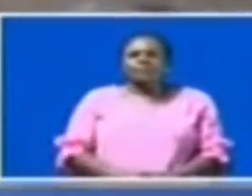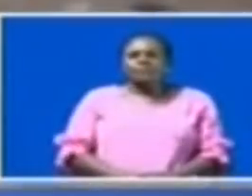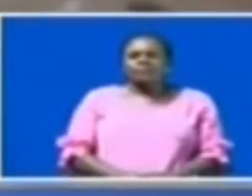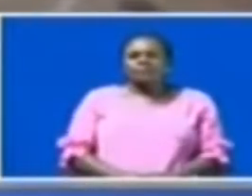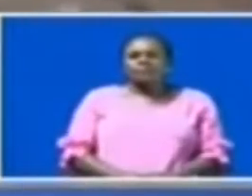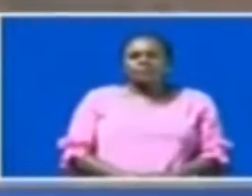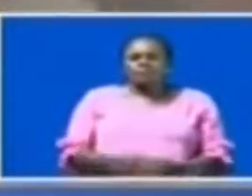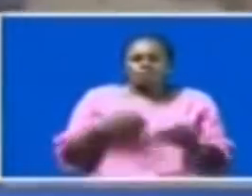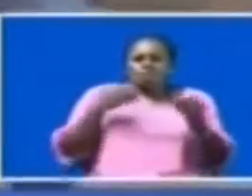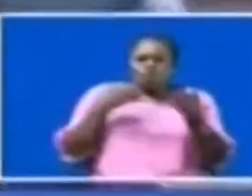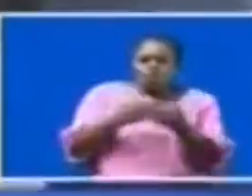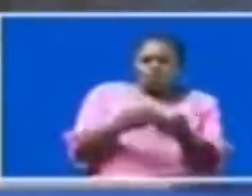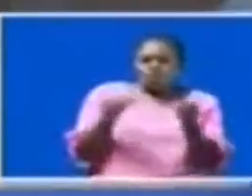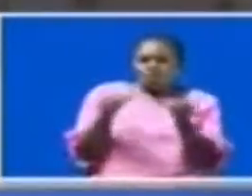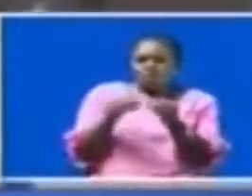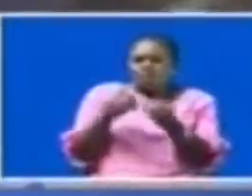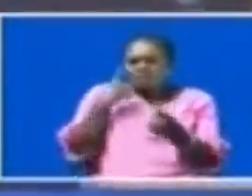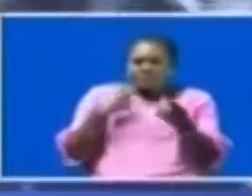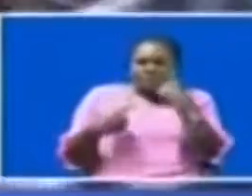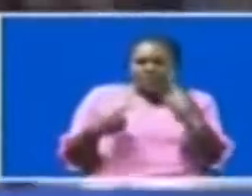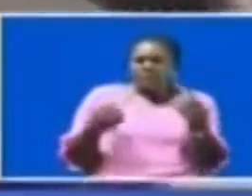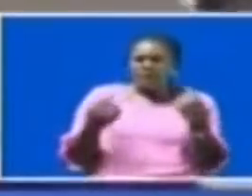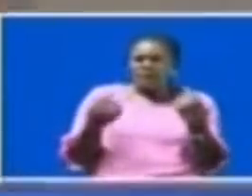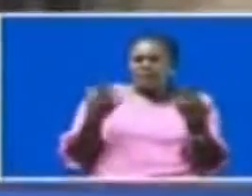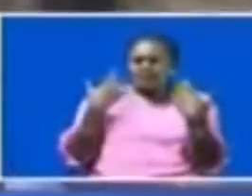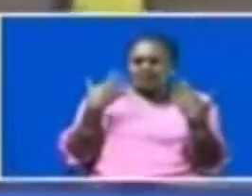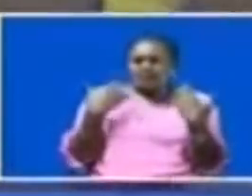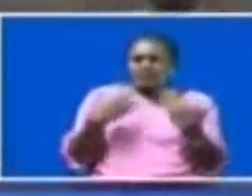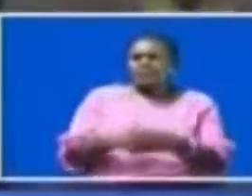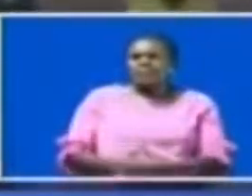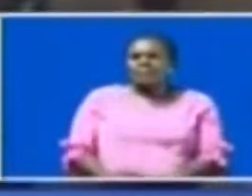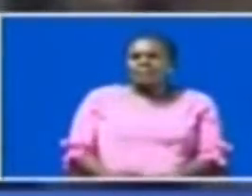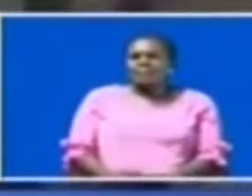Their closest encounter with tear gas and running battles.